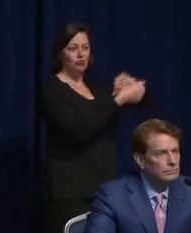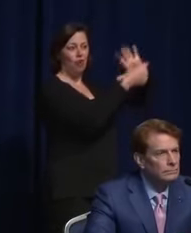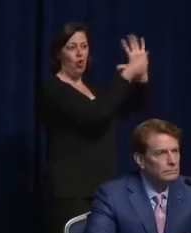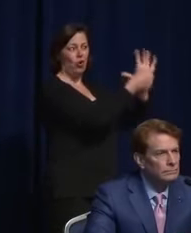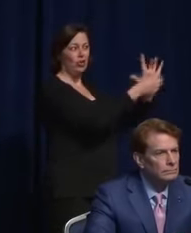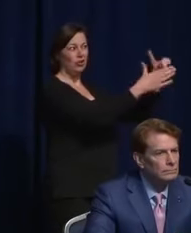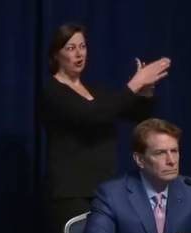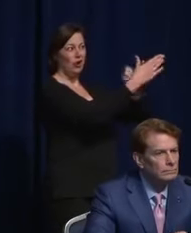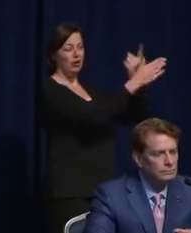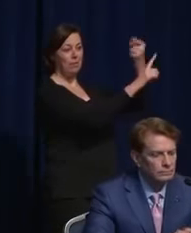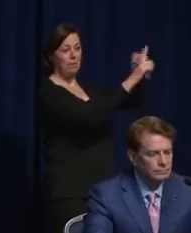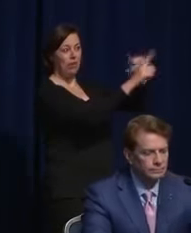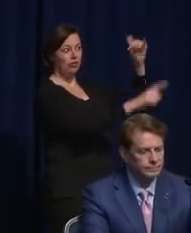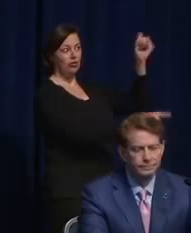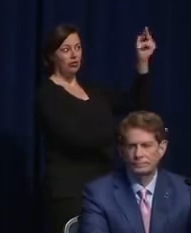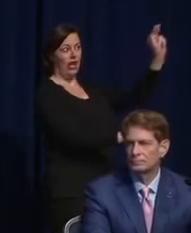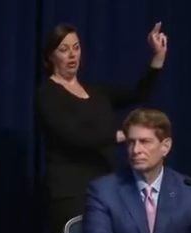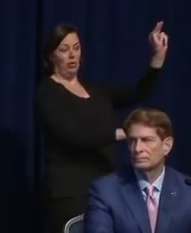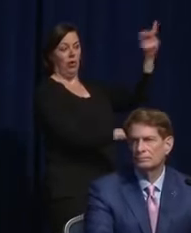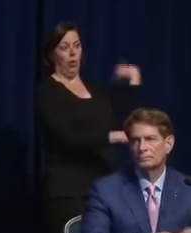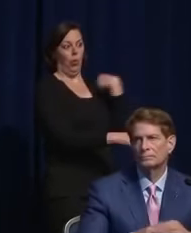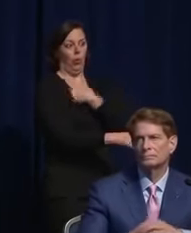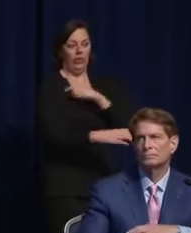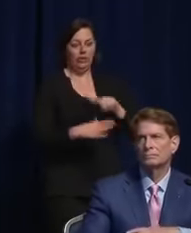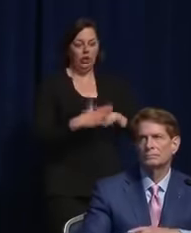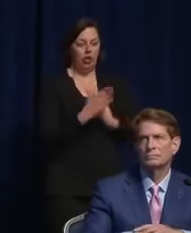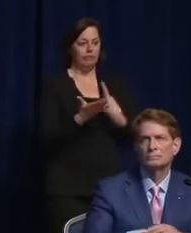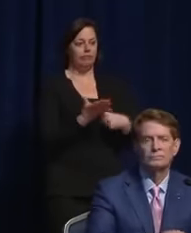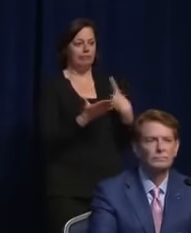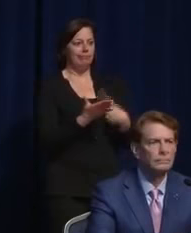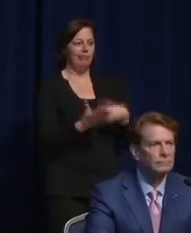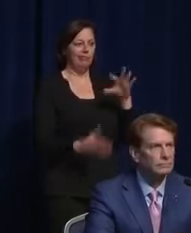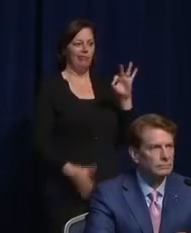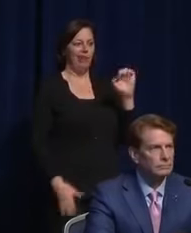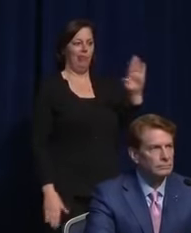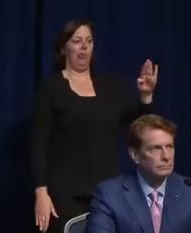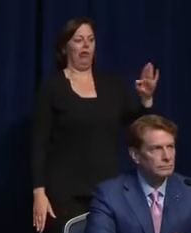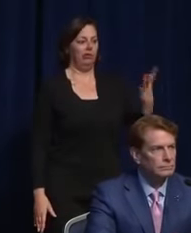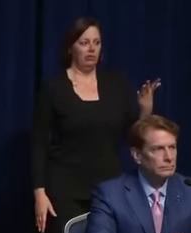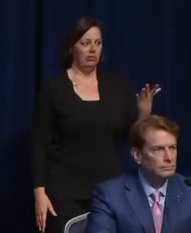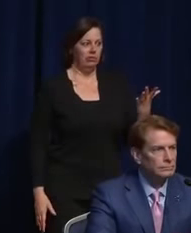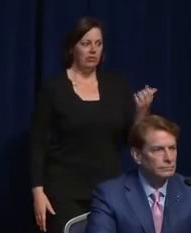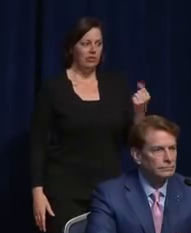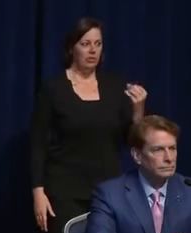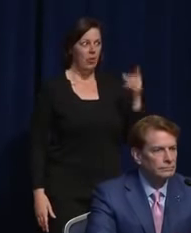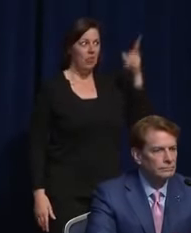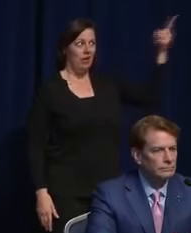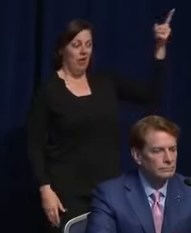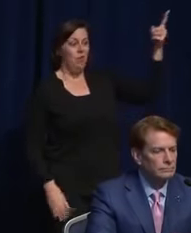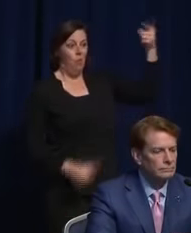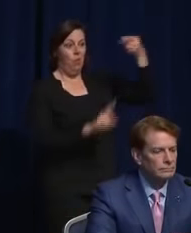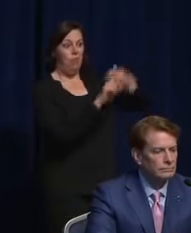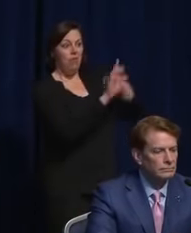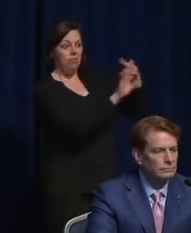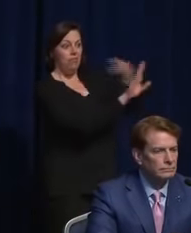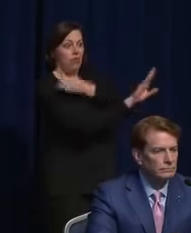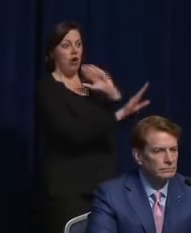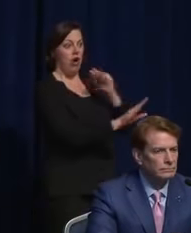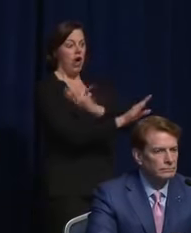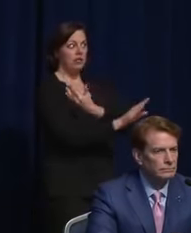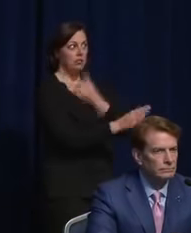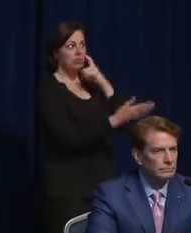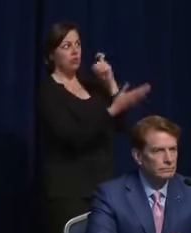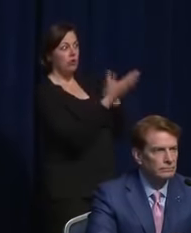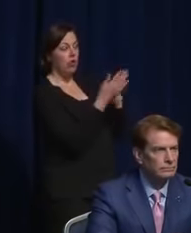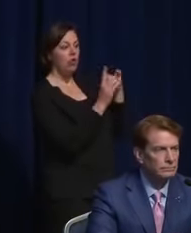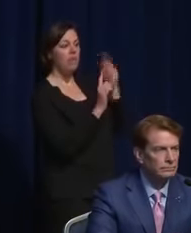our whole of government task force under Judy's leadership on February 2nd. This is an eventuality that I